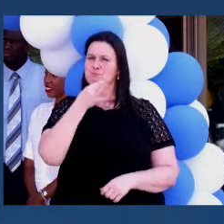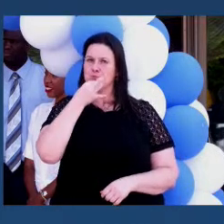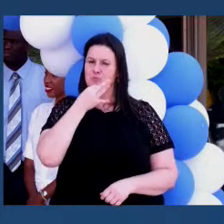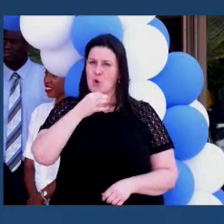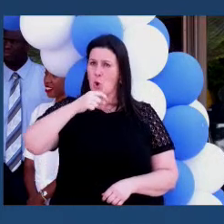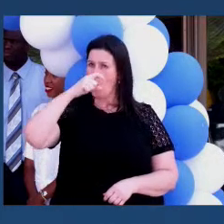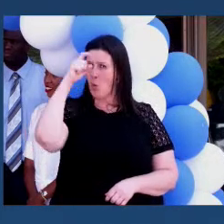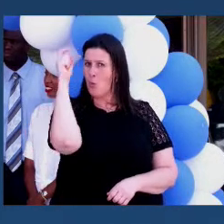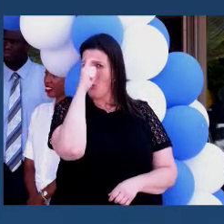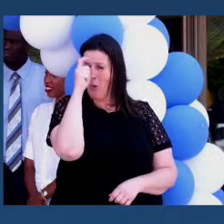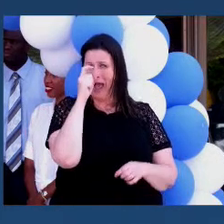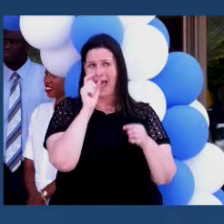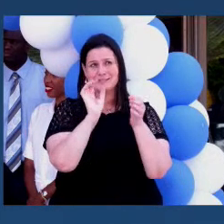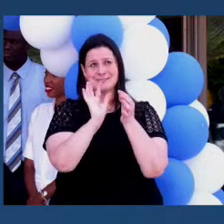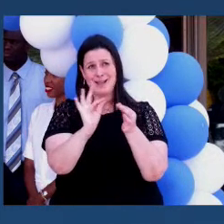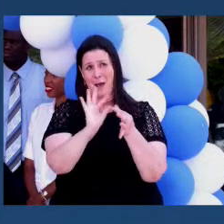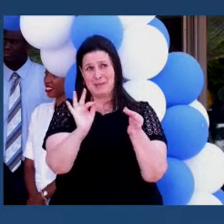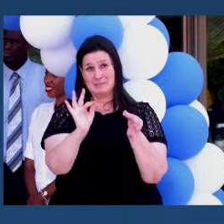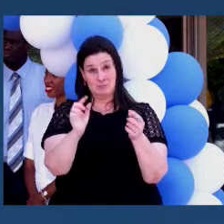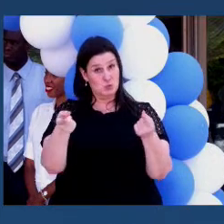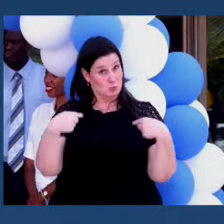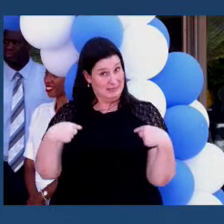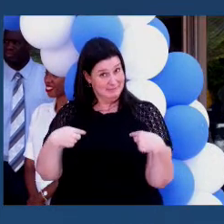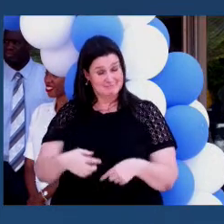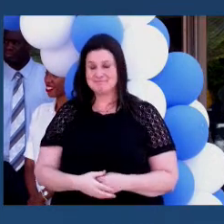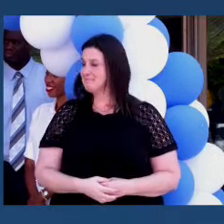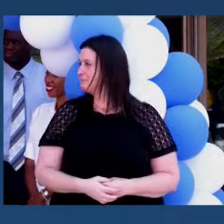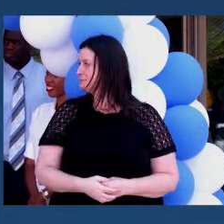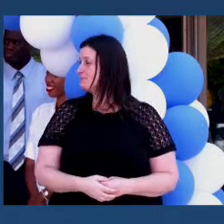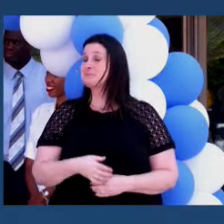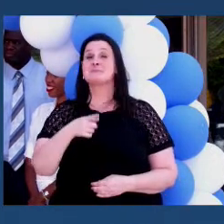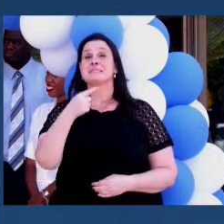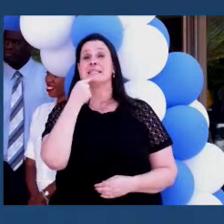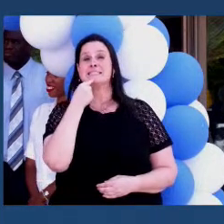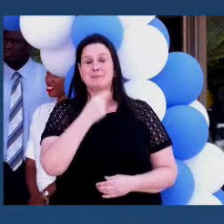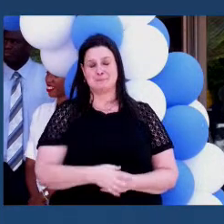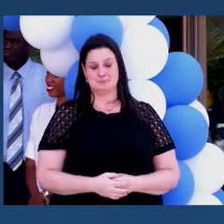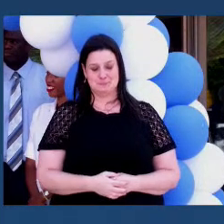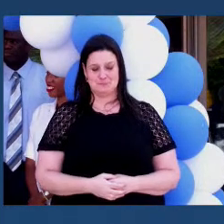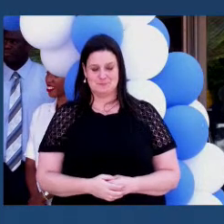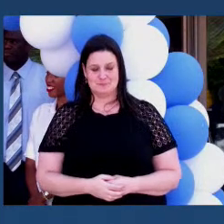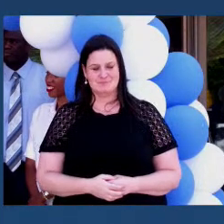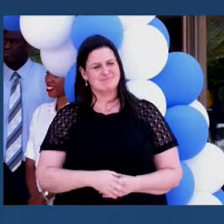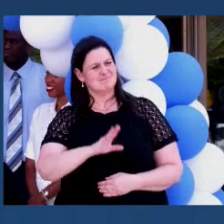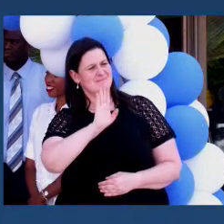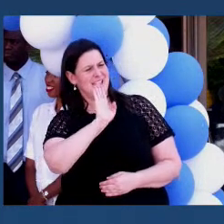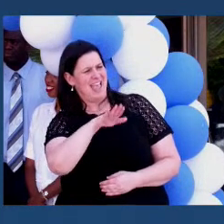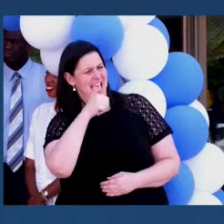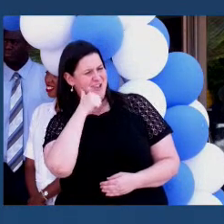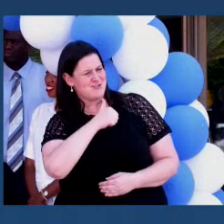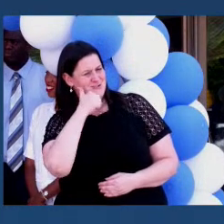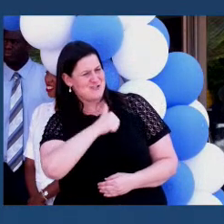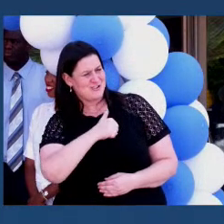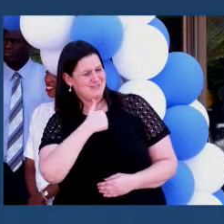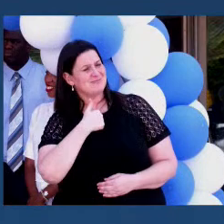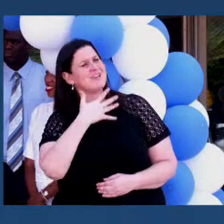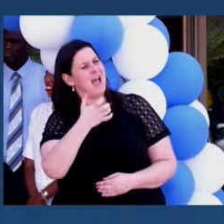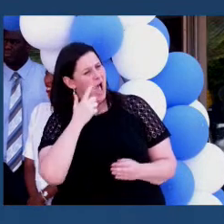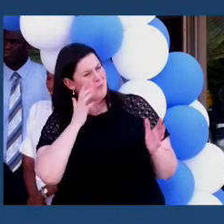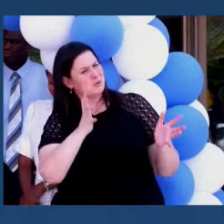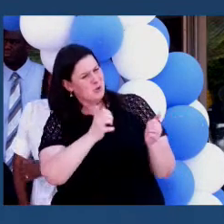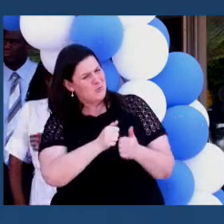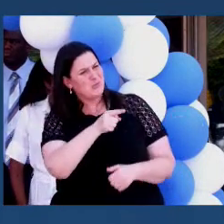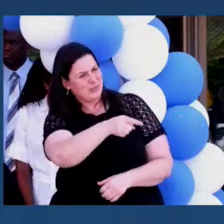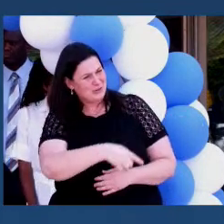wise comment to me. He said, "Hey girl, I want to talk to you."